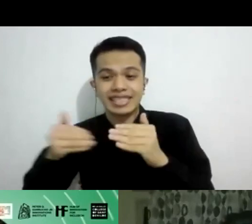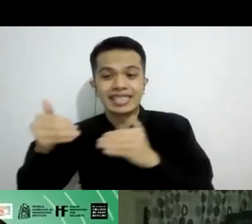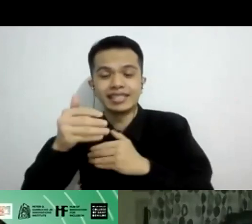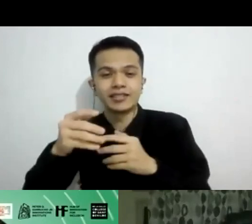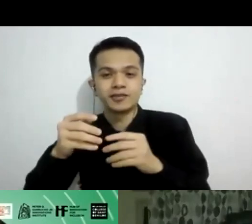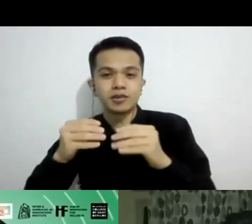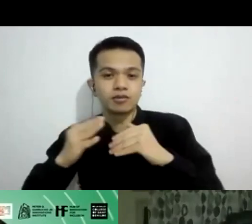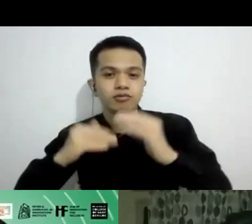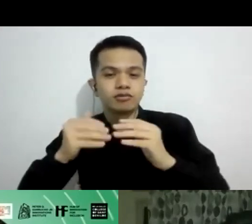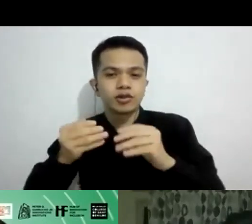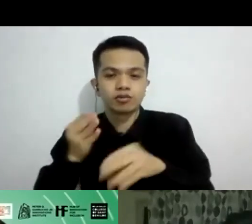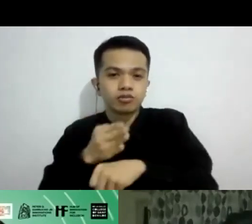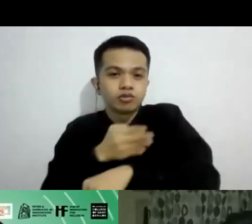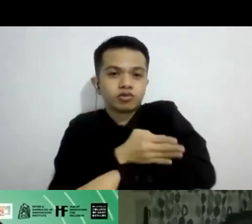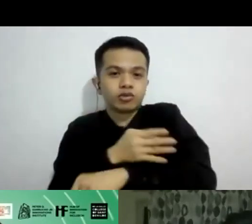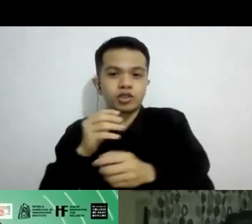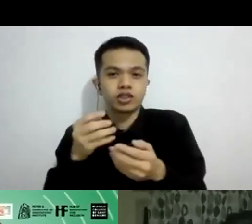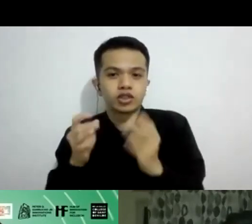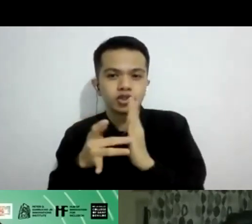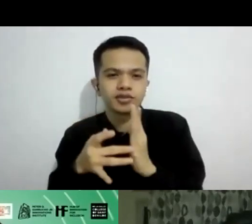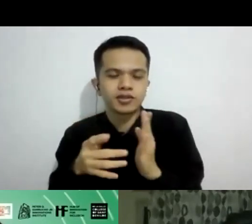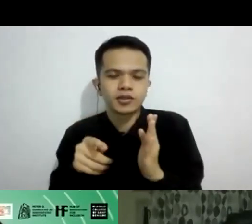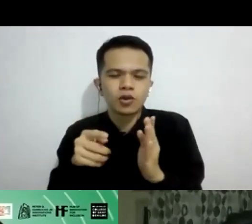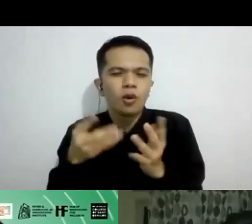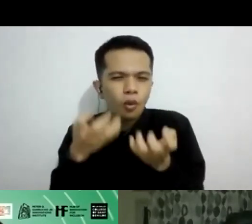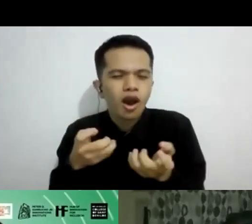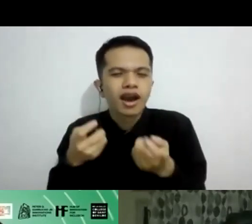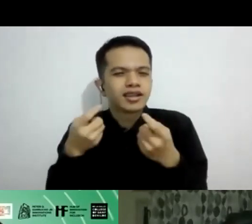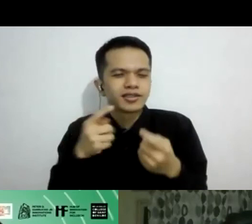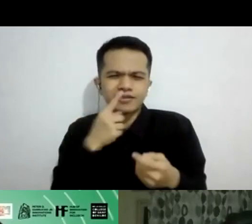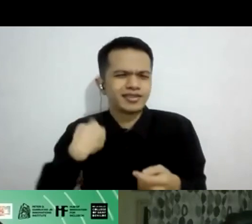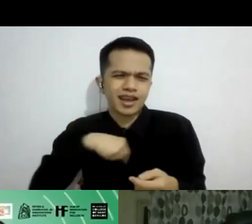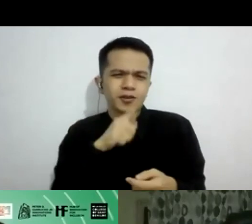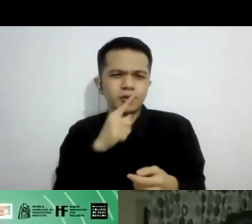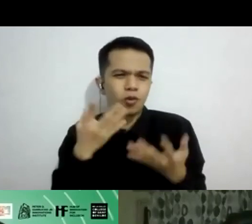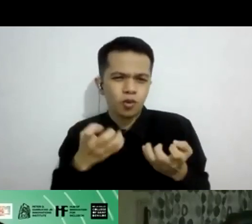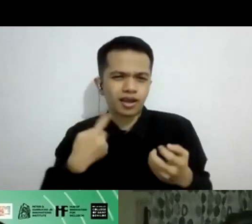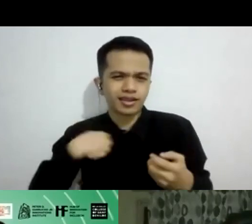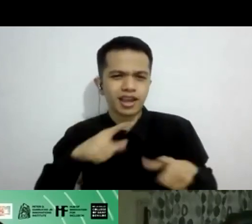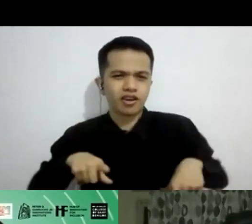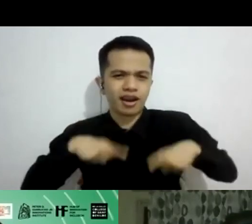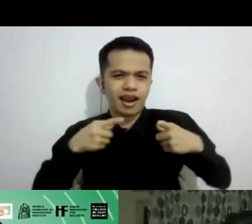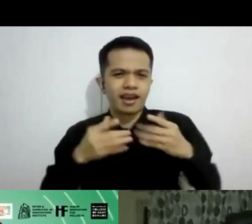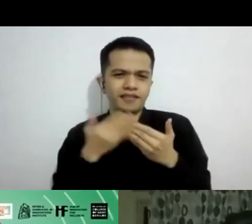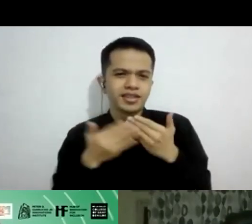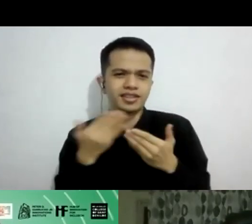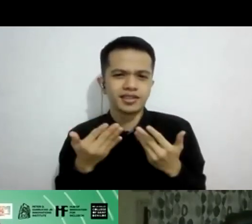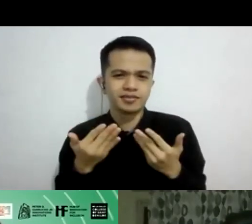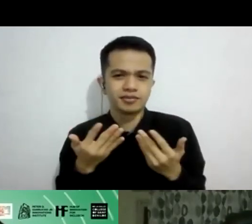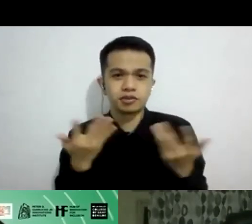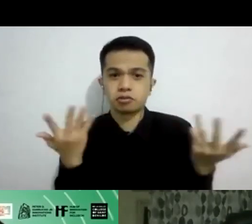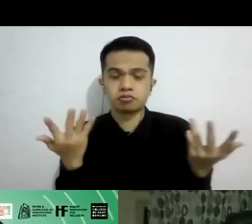thing, we naturally want to make life easier, life better. And why can't we use